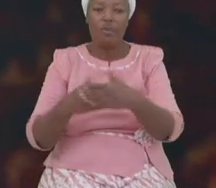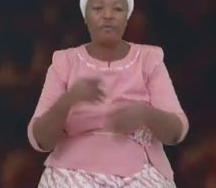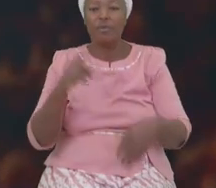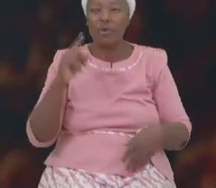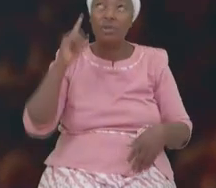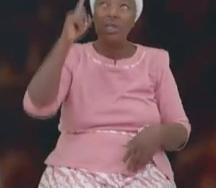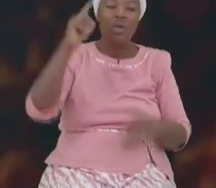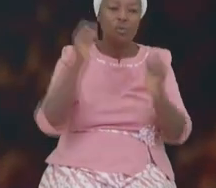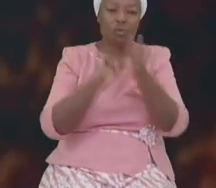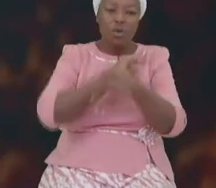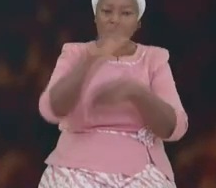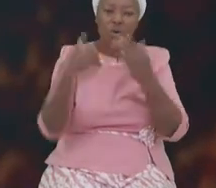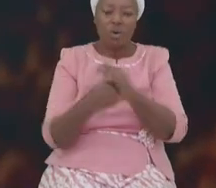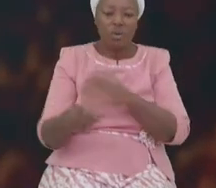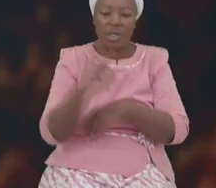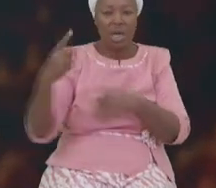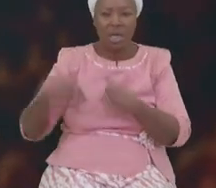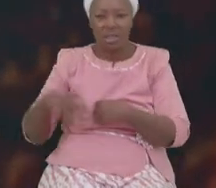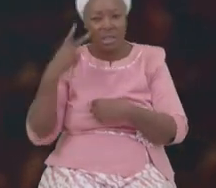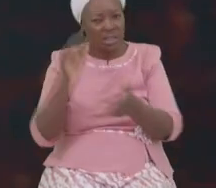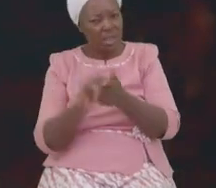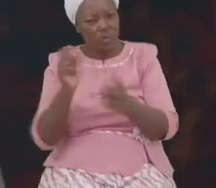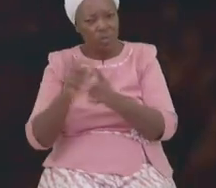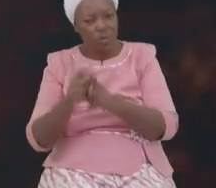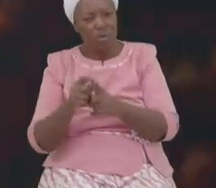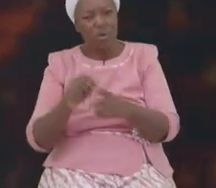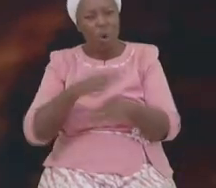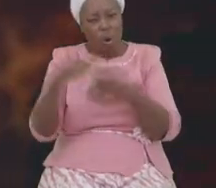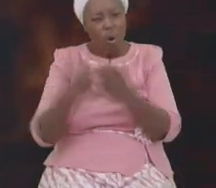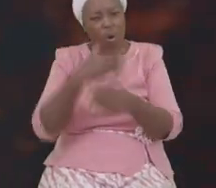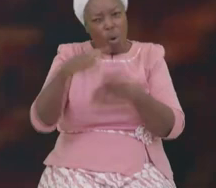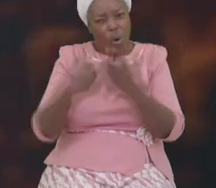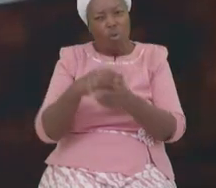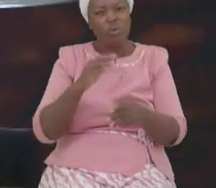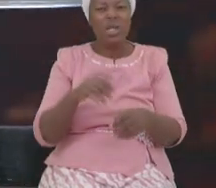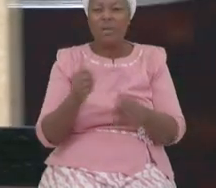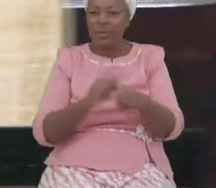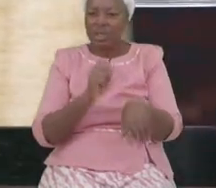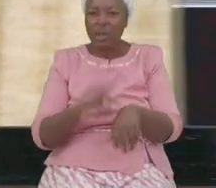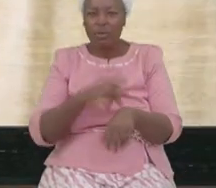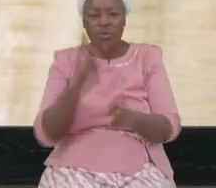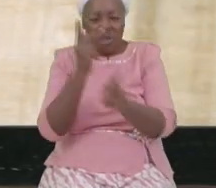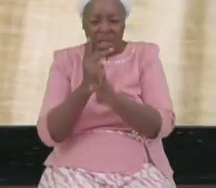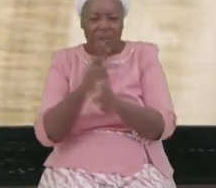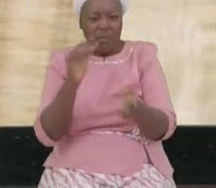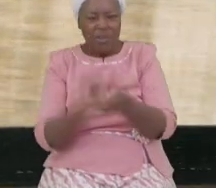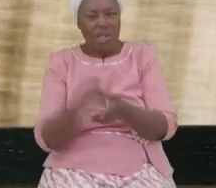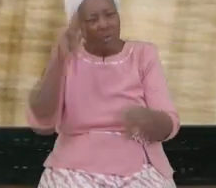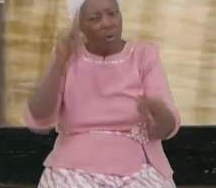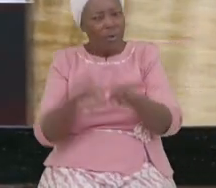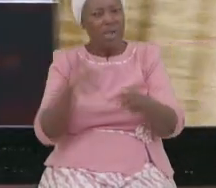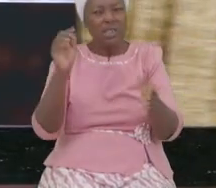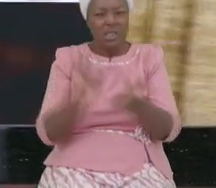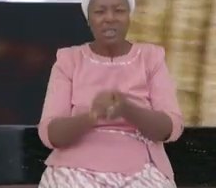all their heart. Look at that all the time. You keep the covenant with the people that have